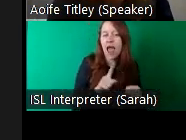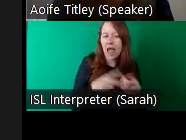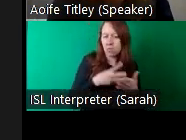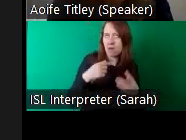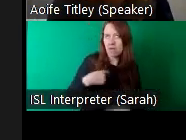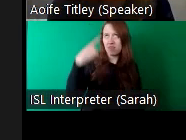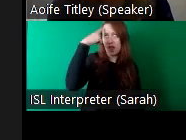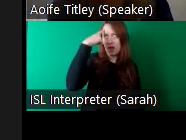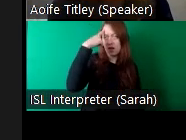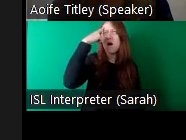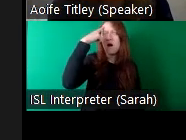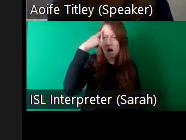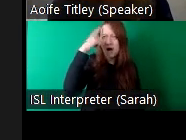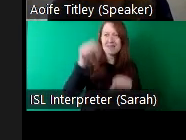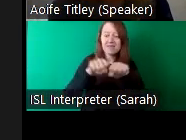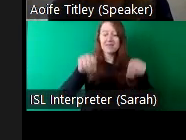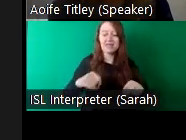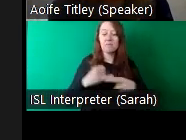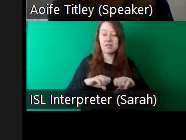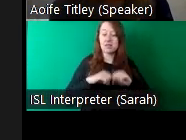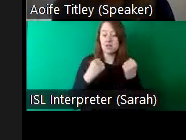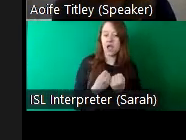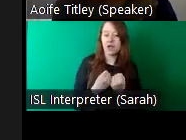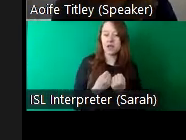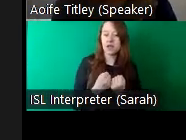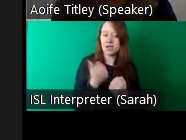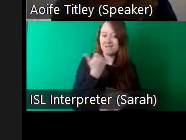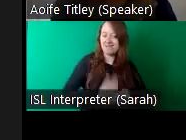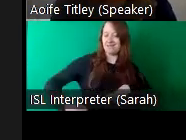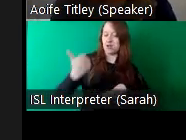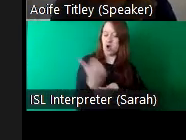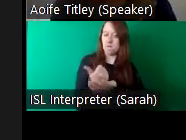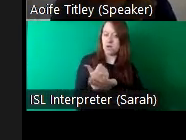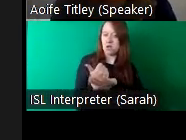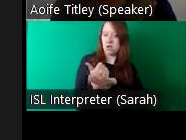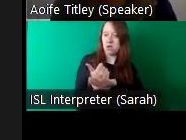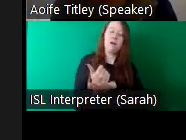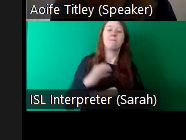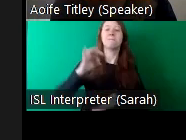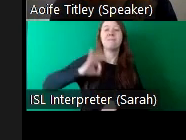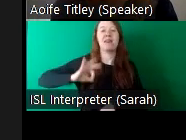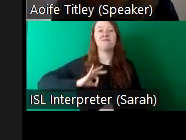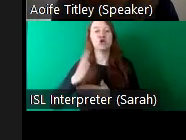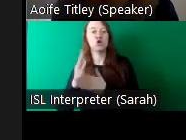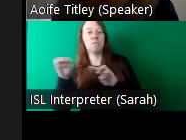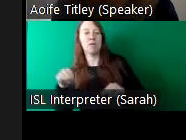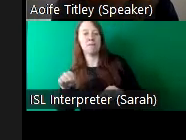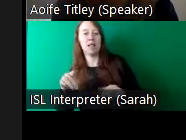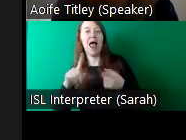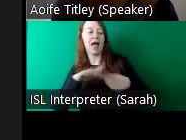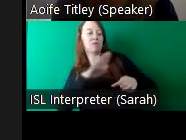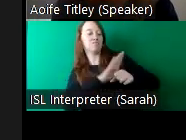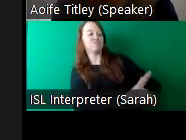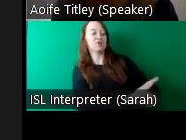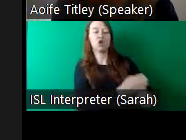systems within our society are set up to privilege some people at the expense of others and deprivilege others. And I think that that's very relevant to